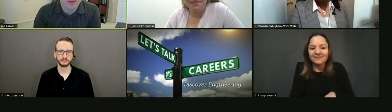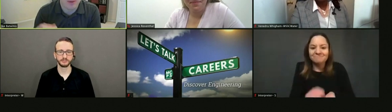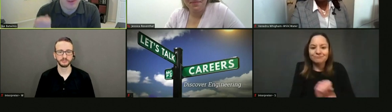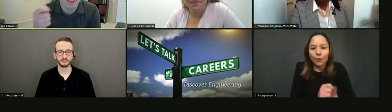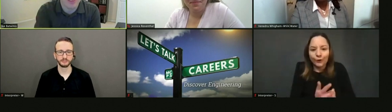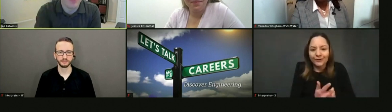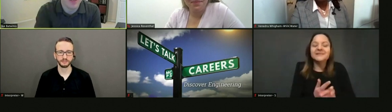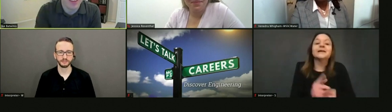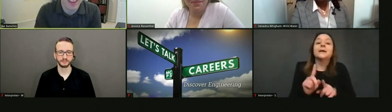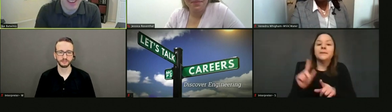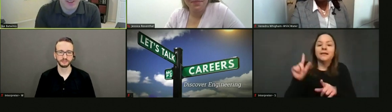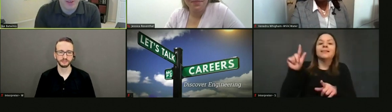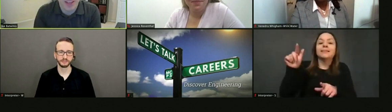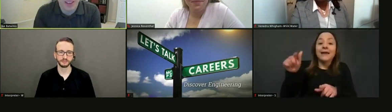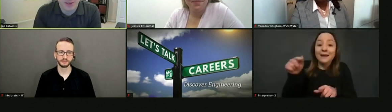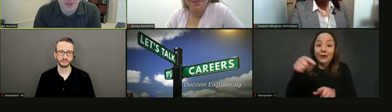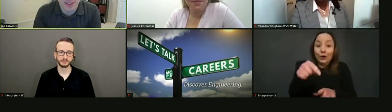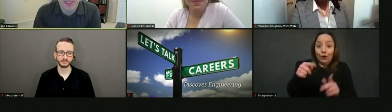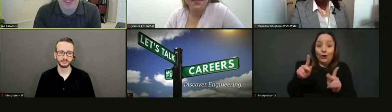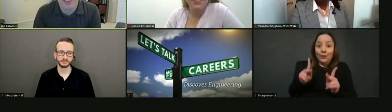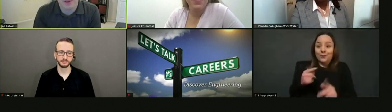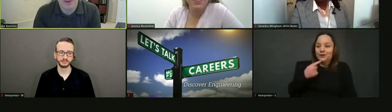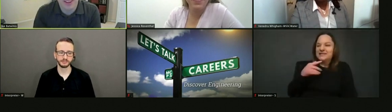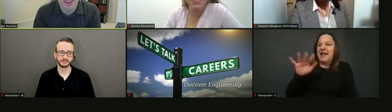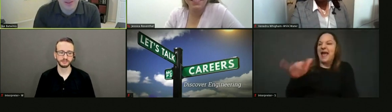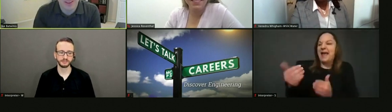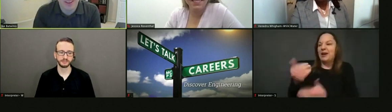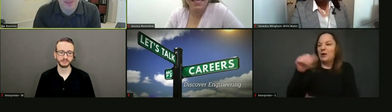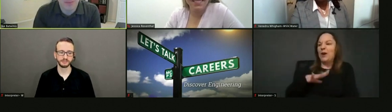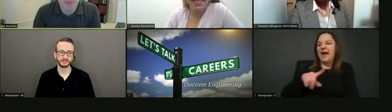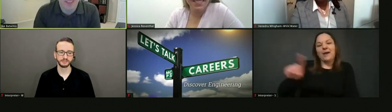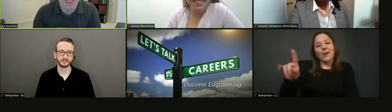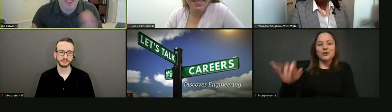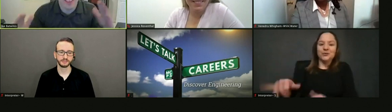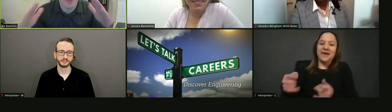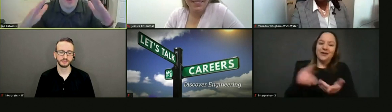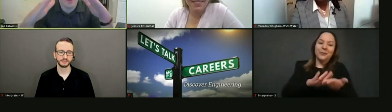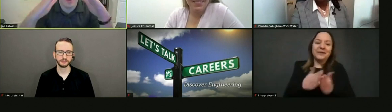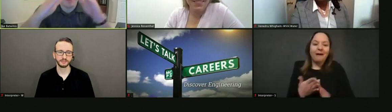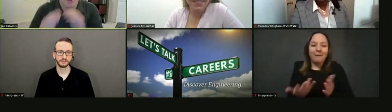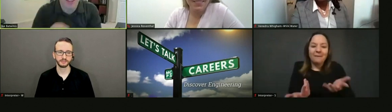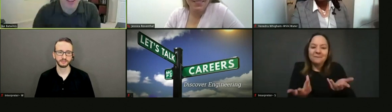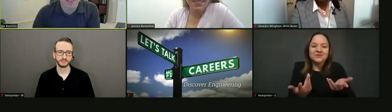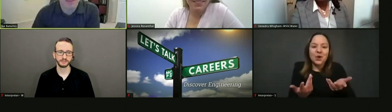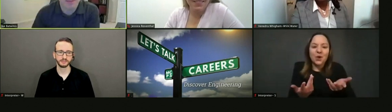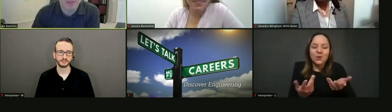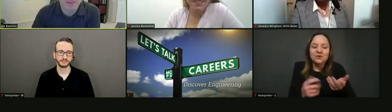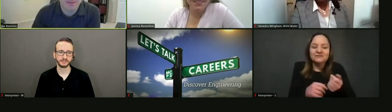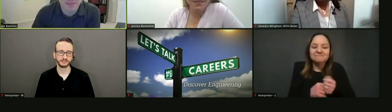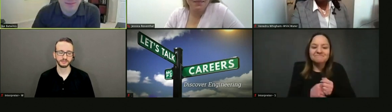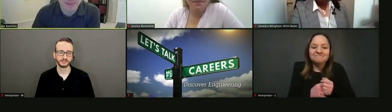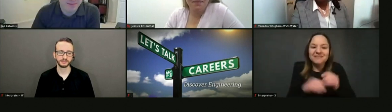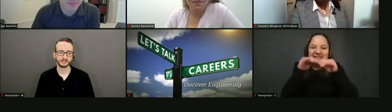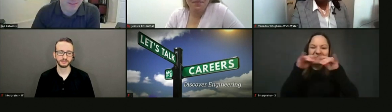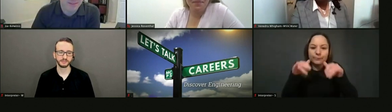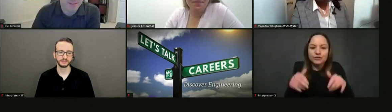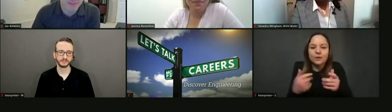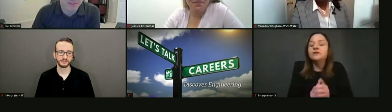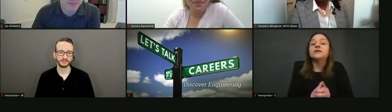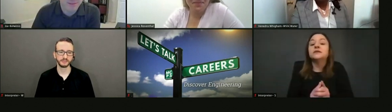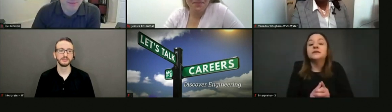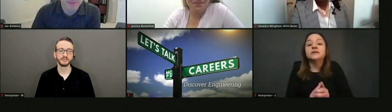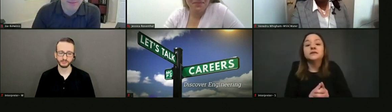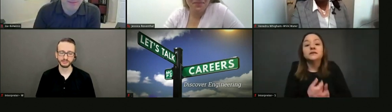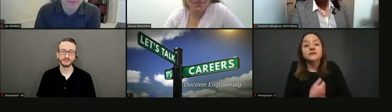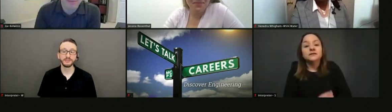end up being the person saying, hey, guy, new guy, go do this. So it kind of tapers down. I see. And what